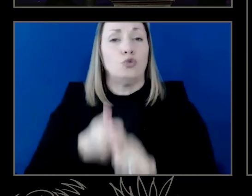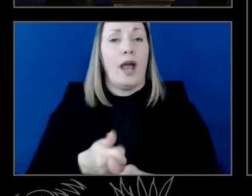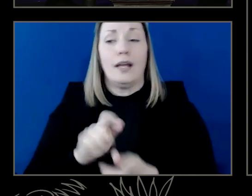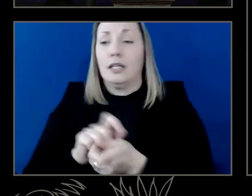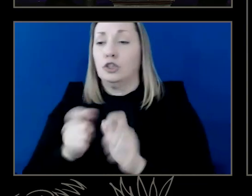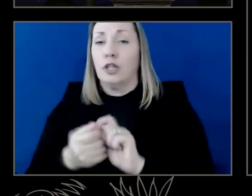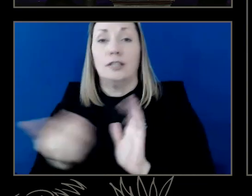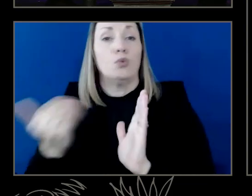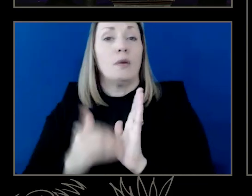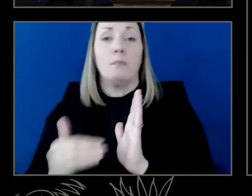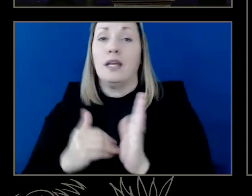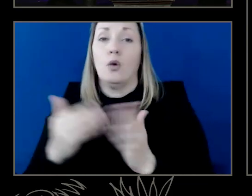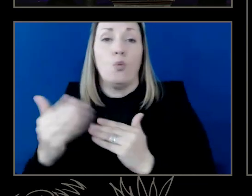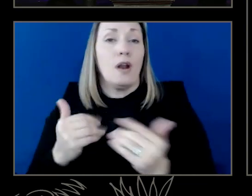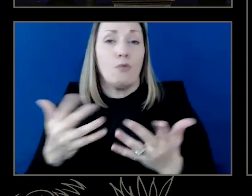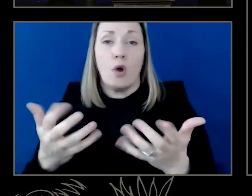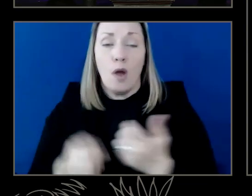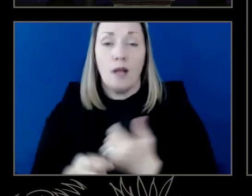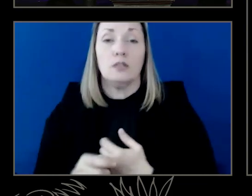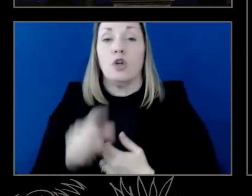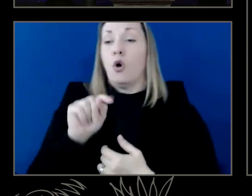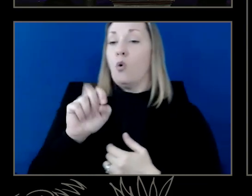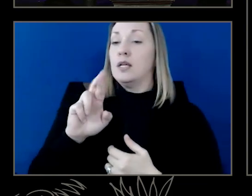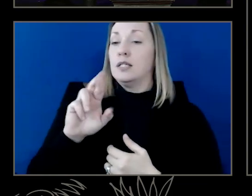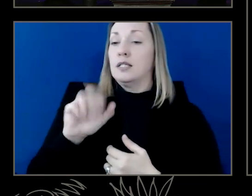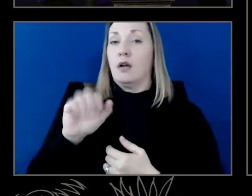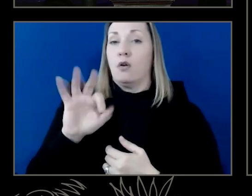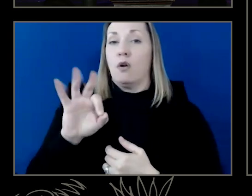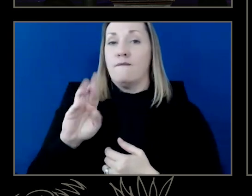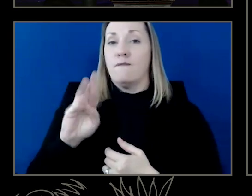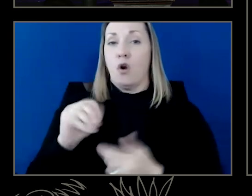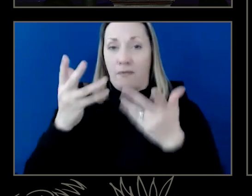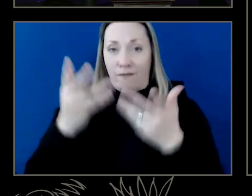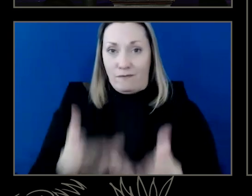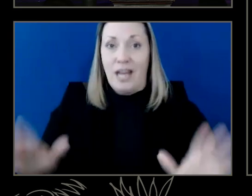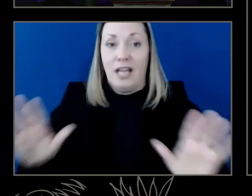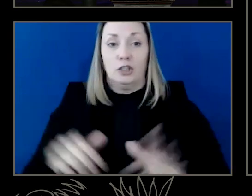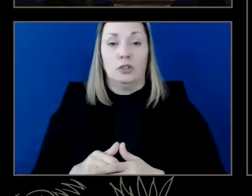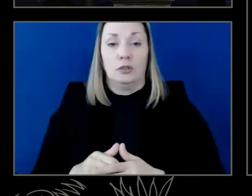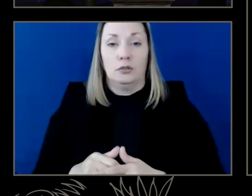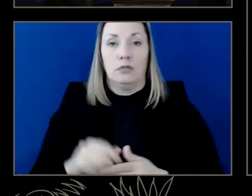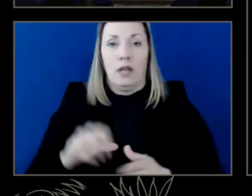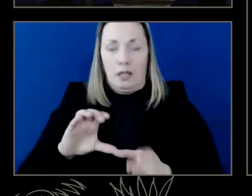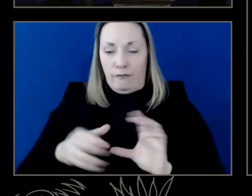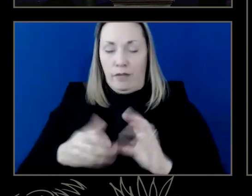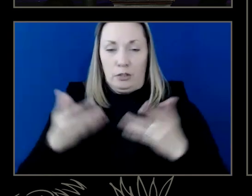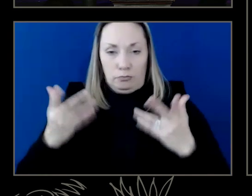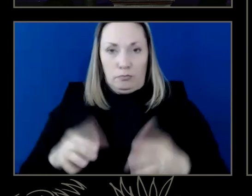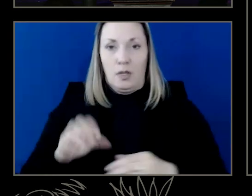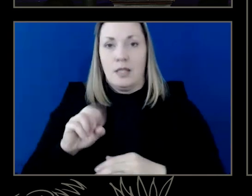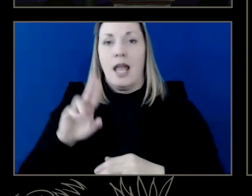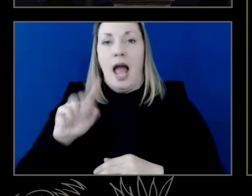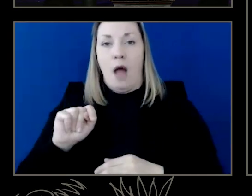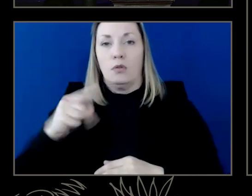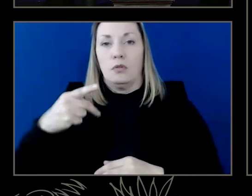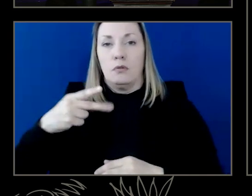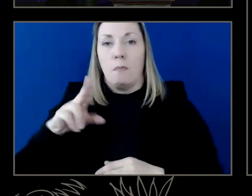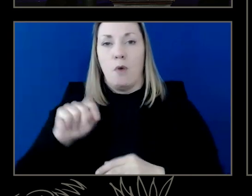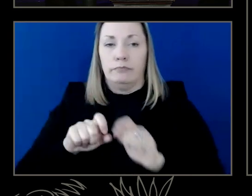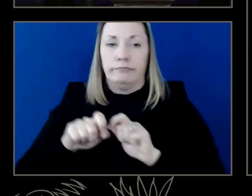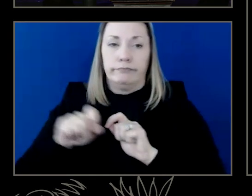want. So once Terraform finishes, as I configure in the outputs the